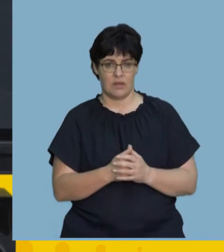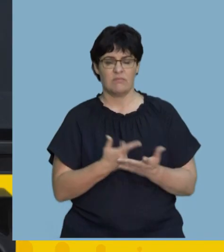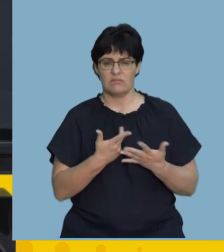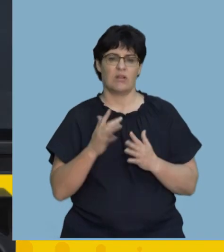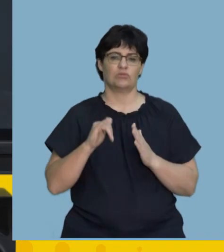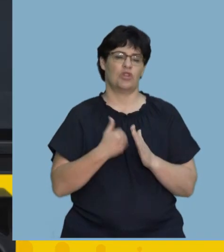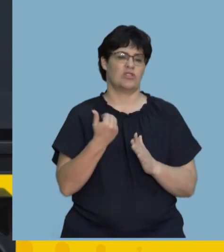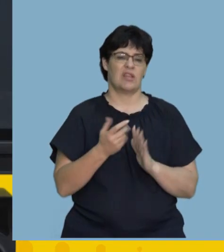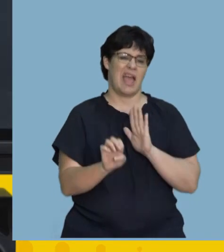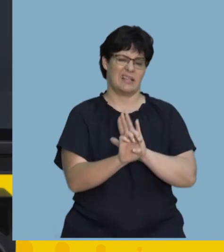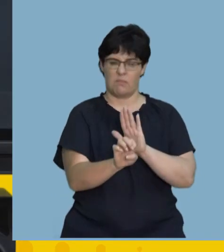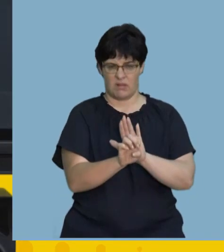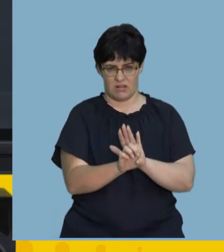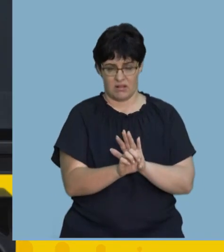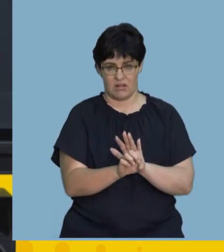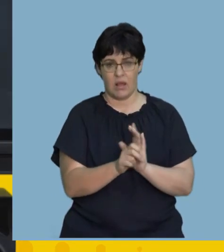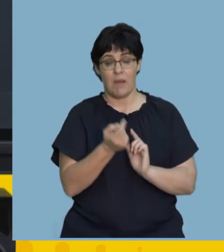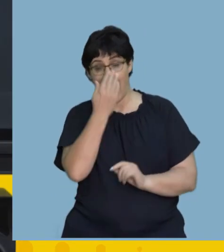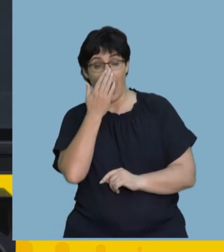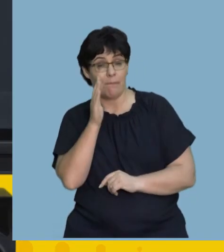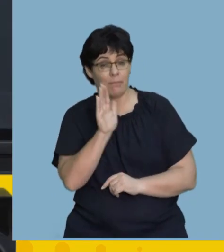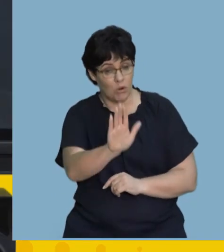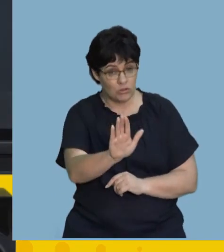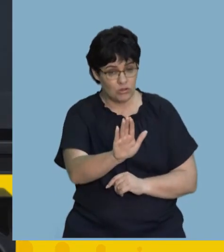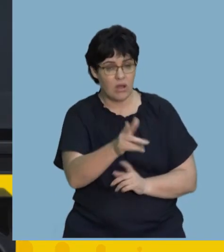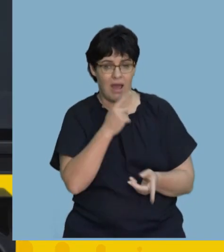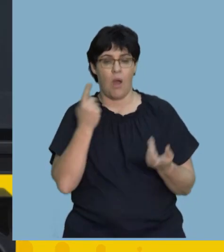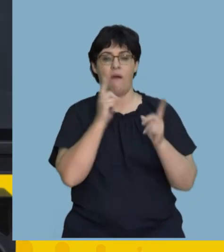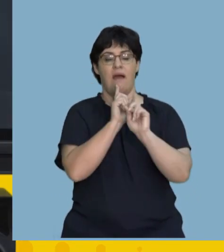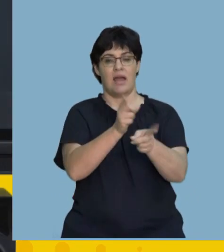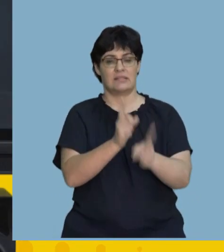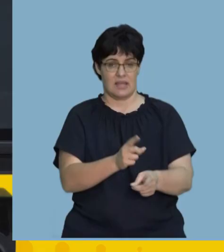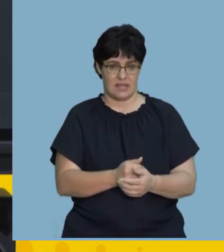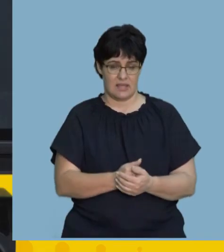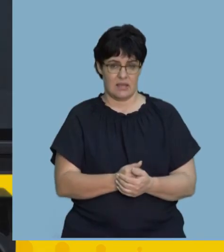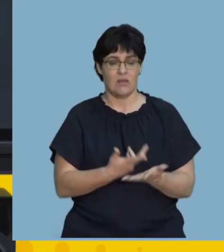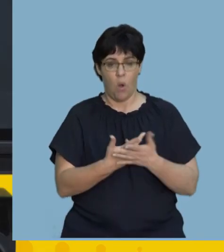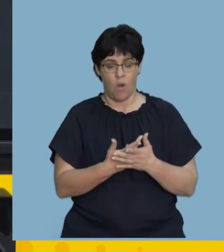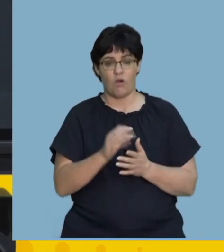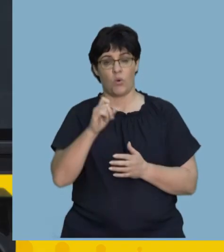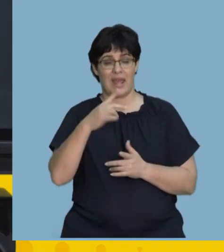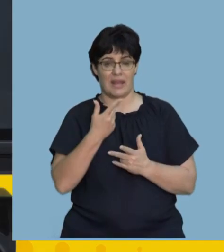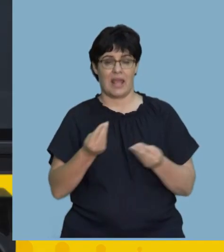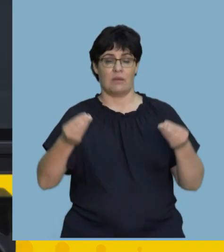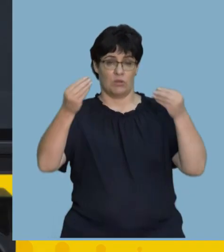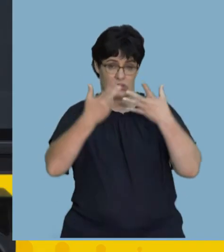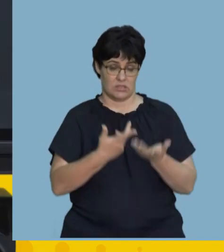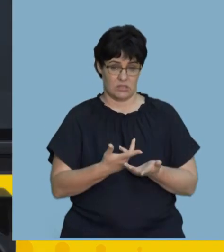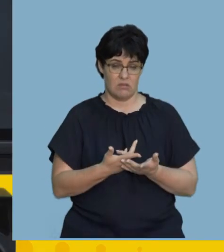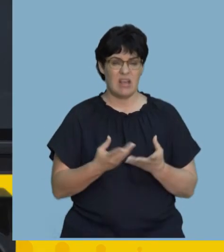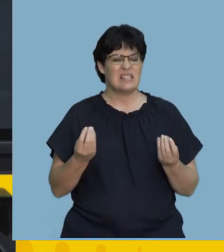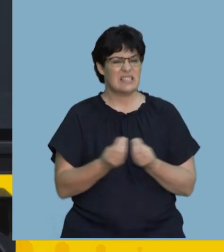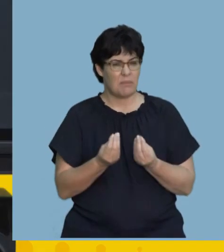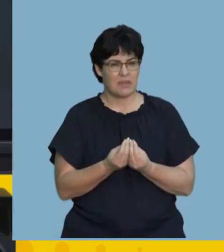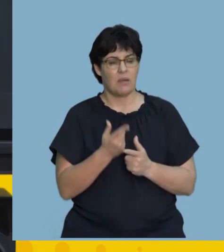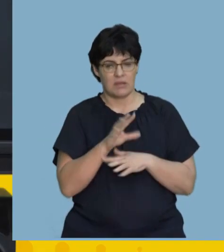examples, but the approach to answering questions on naming organic compounds, I think it's something that you need to go back, make sure that